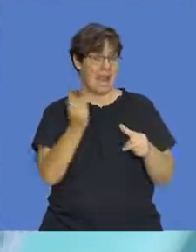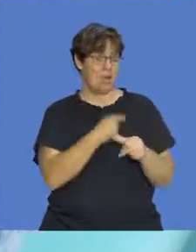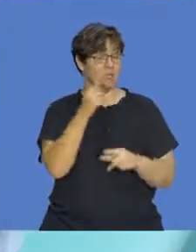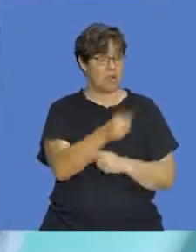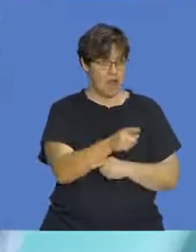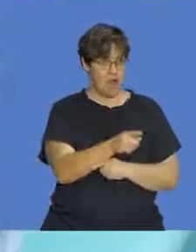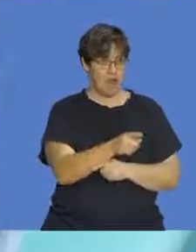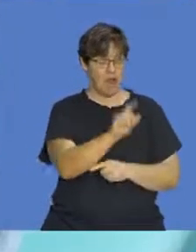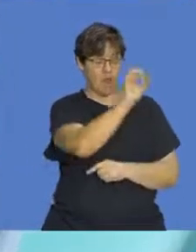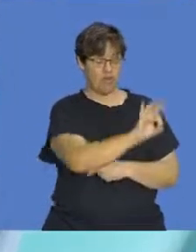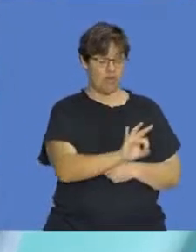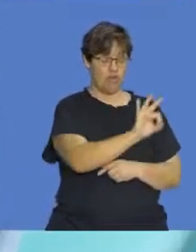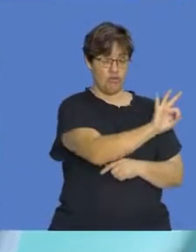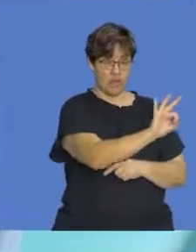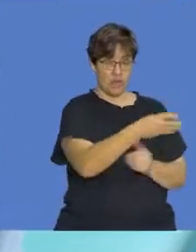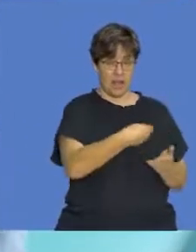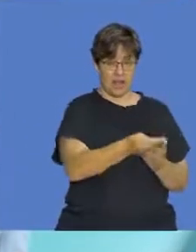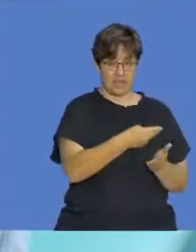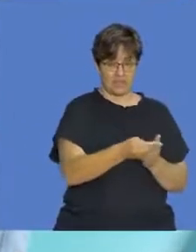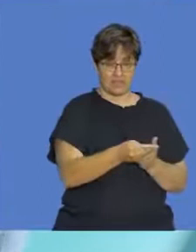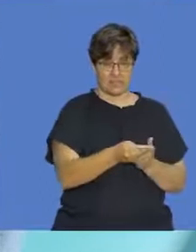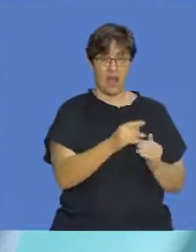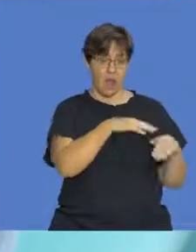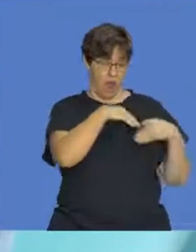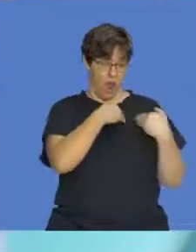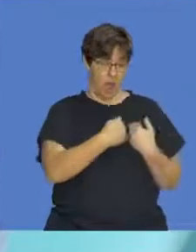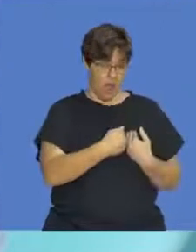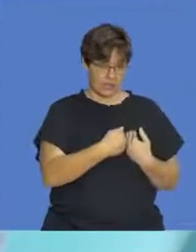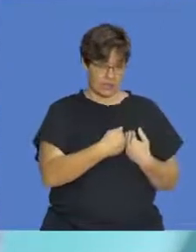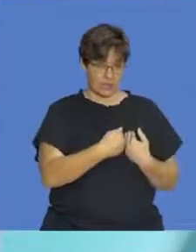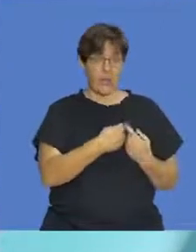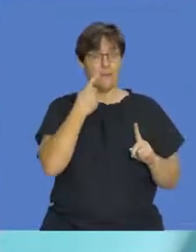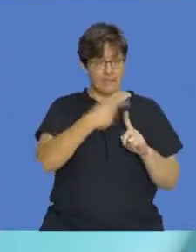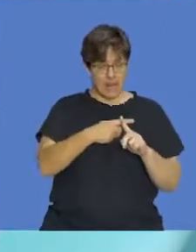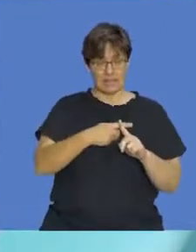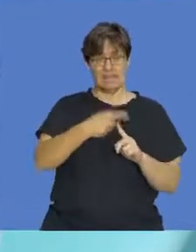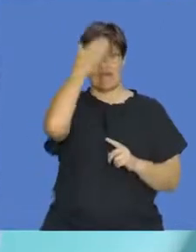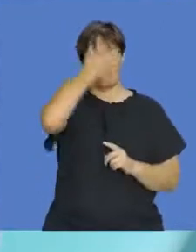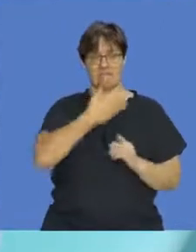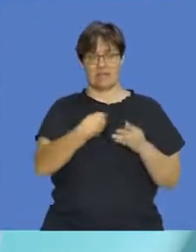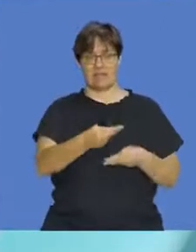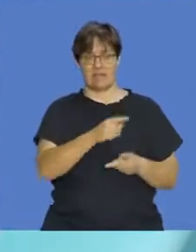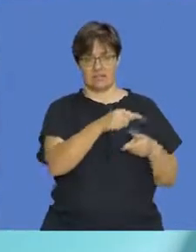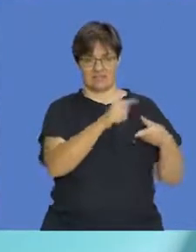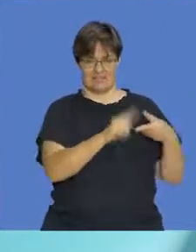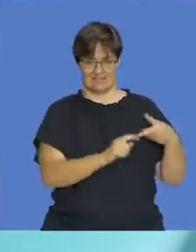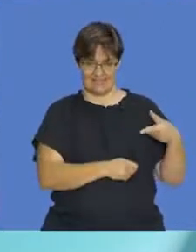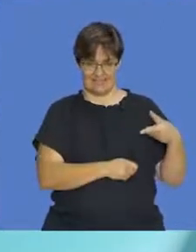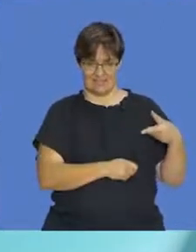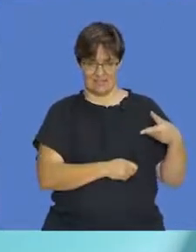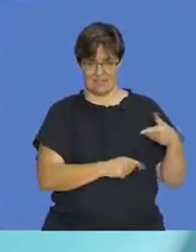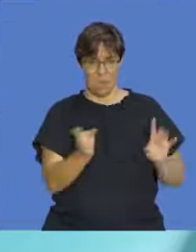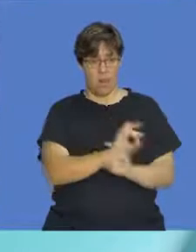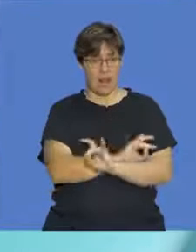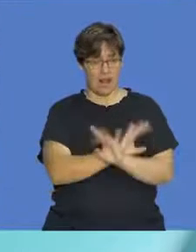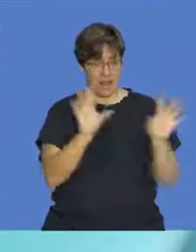that there are 3 cards that are both hearts and face cards. So to make this a little bit